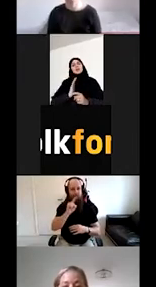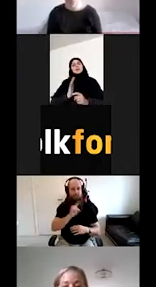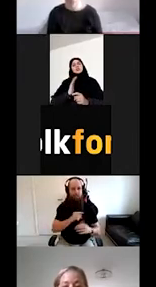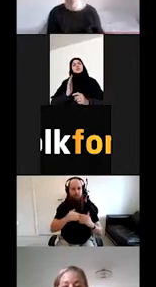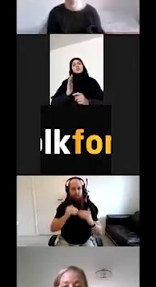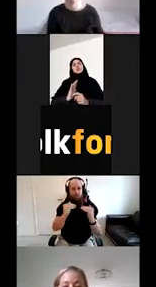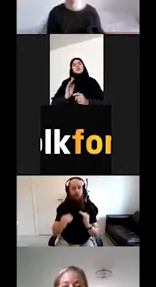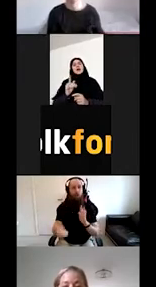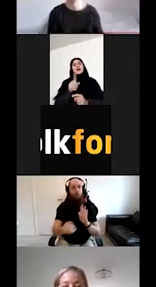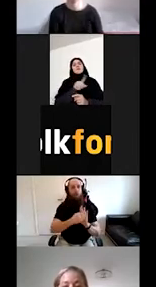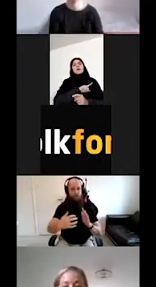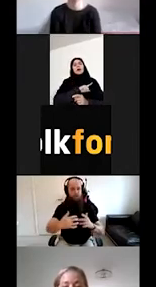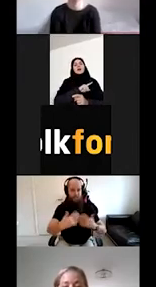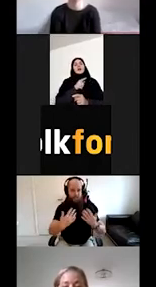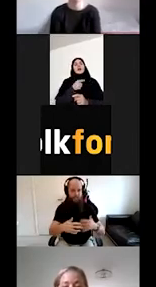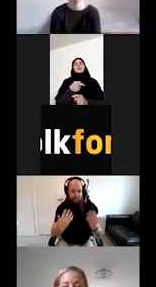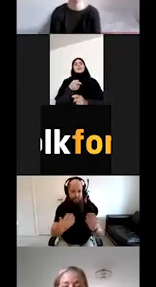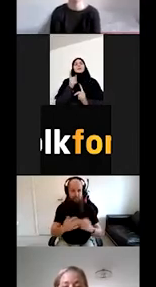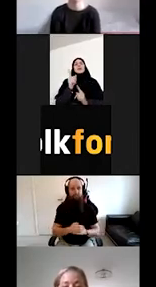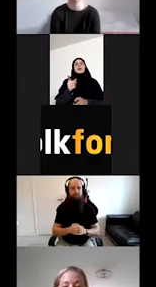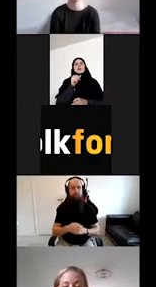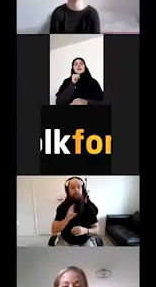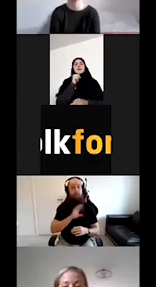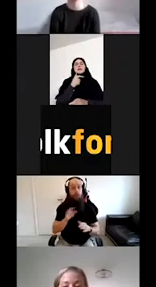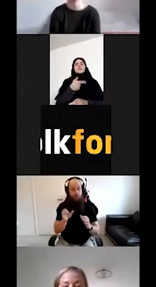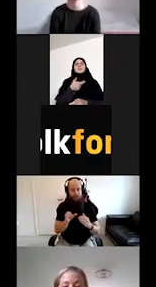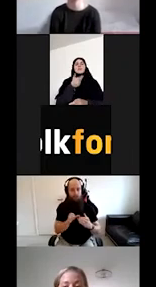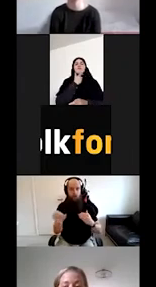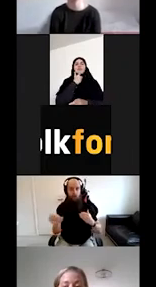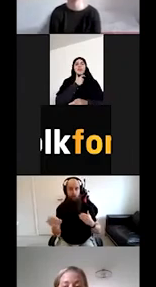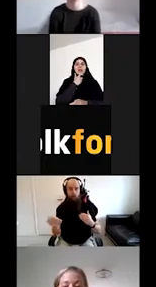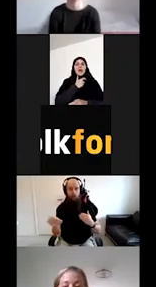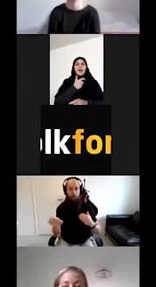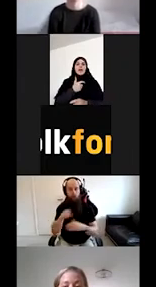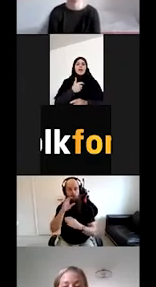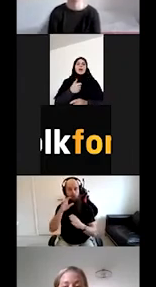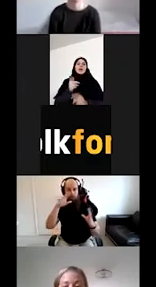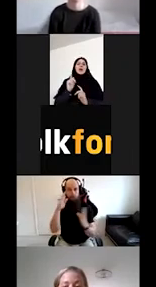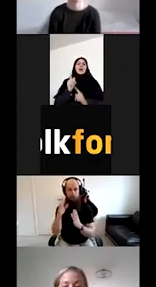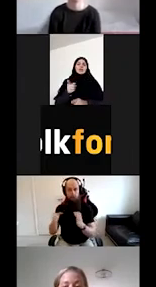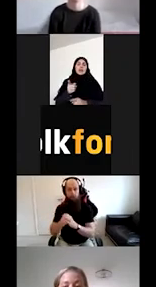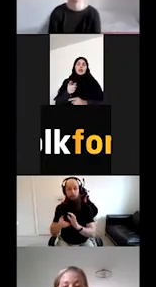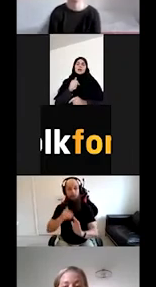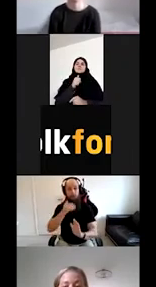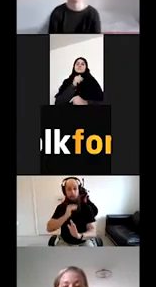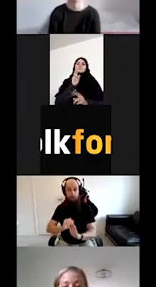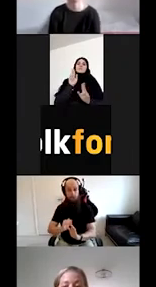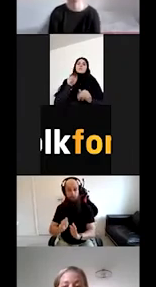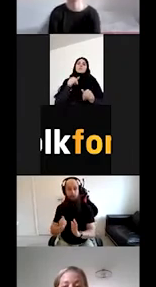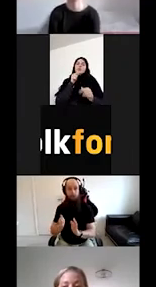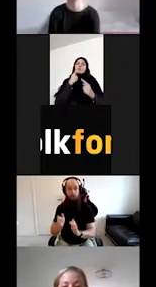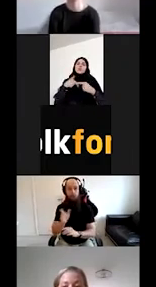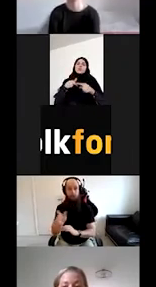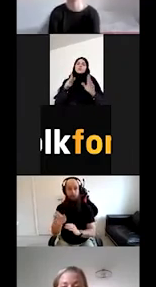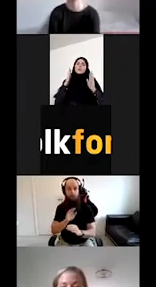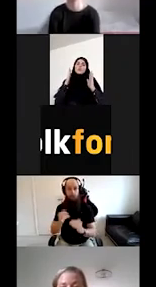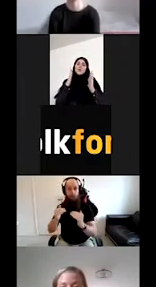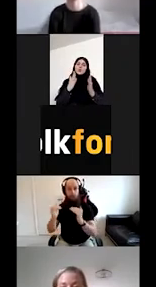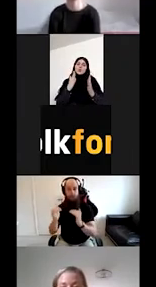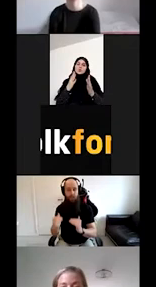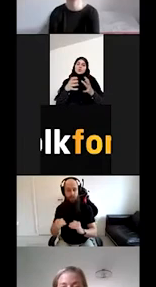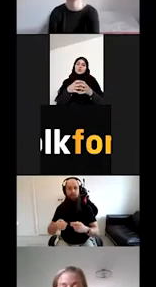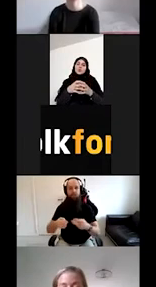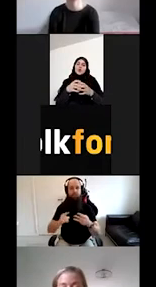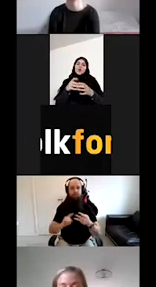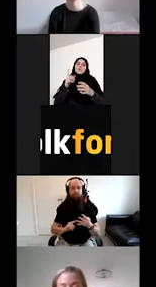And we also had separate focus group with youth with disabilities and another one with women with disabilities, because we also wanted to